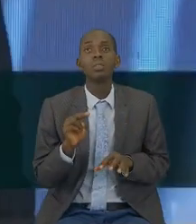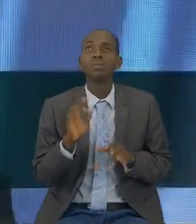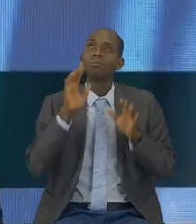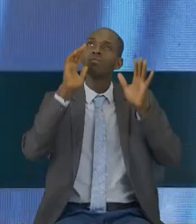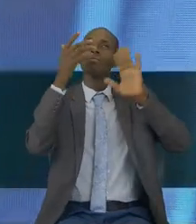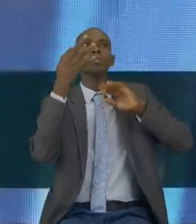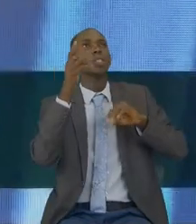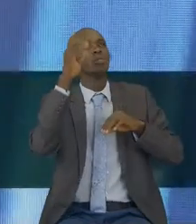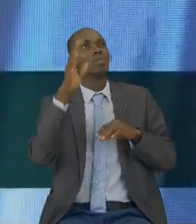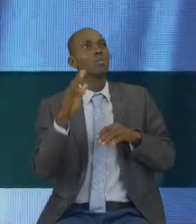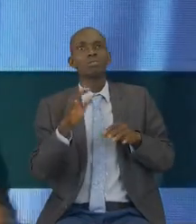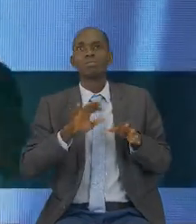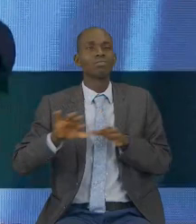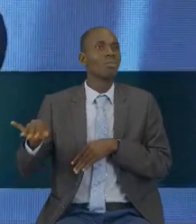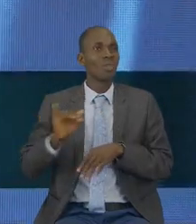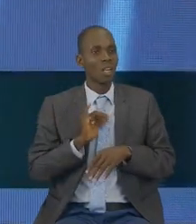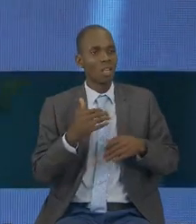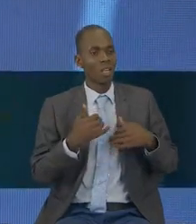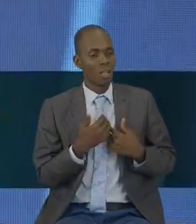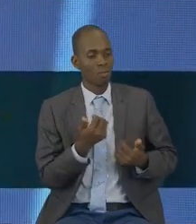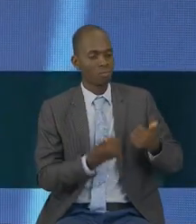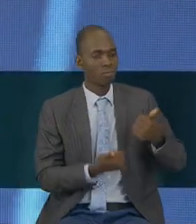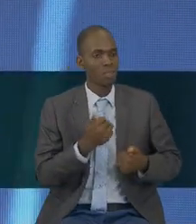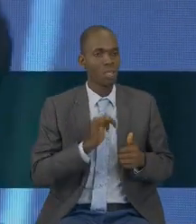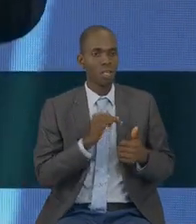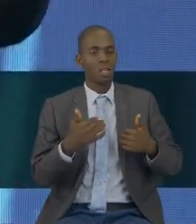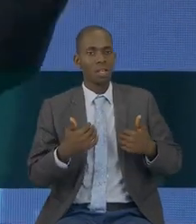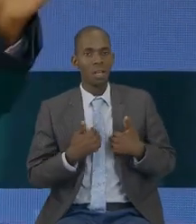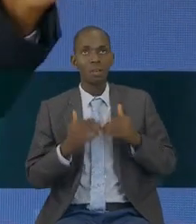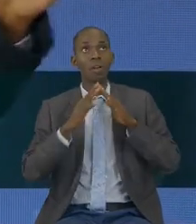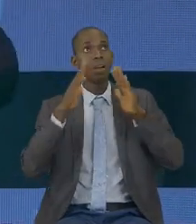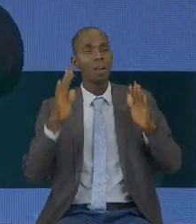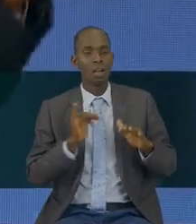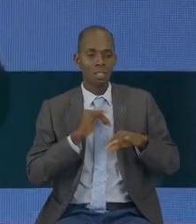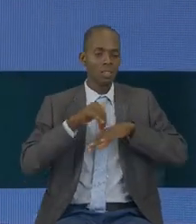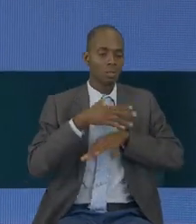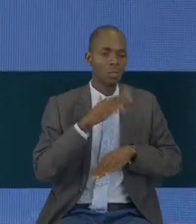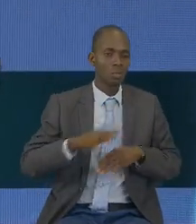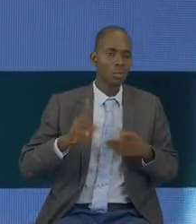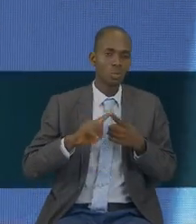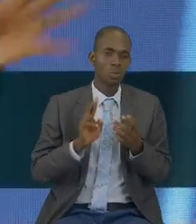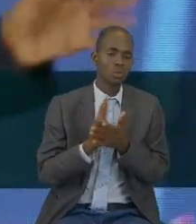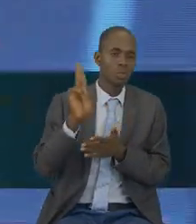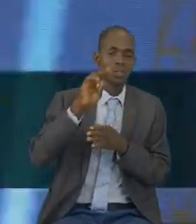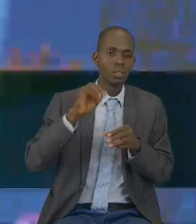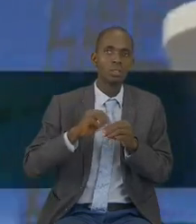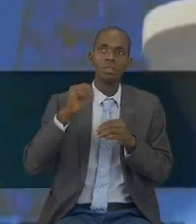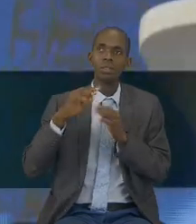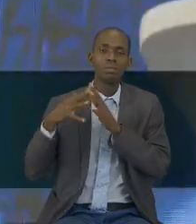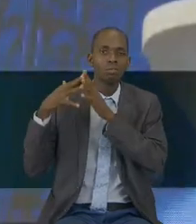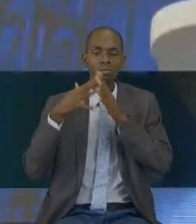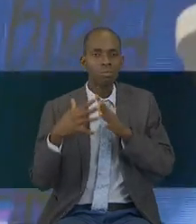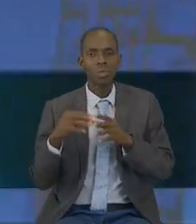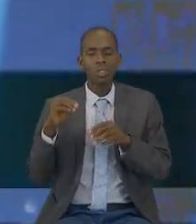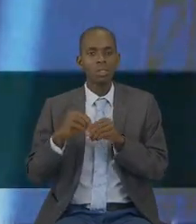have a car, I have a house, I'm sending my children overseas, and you know, they have been educated overseas,